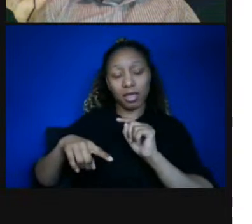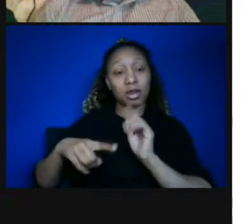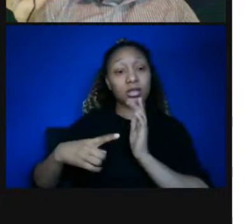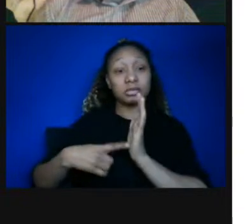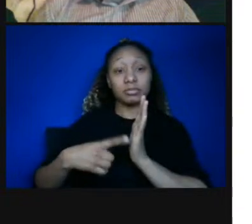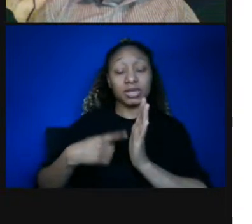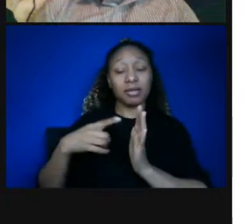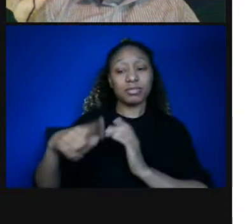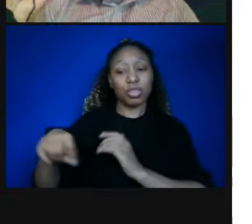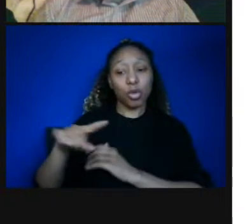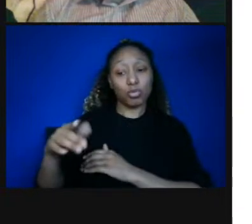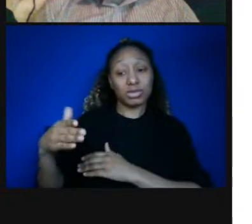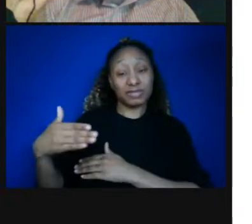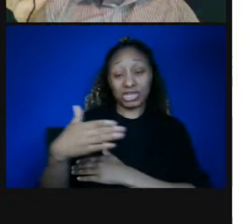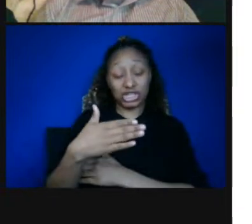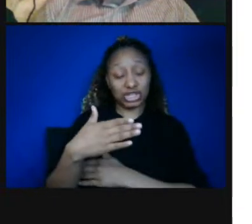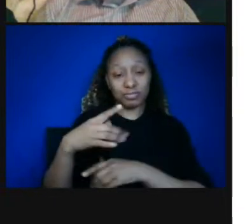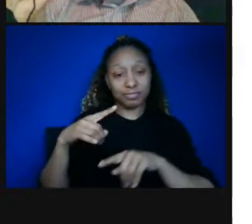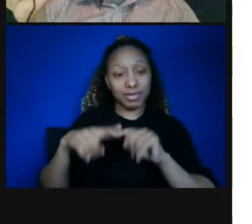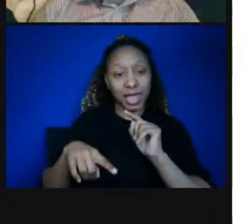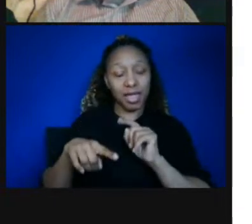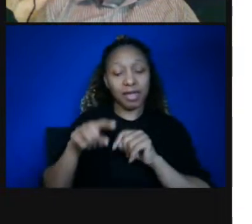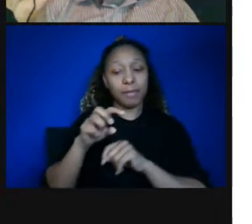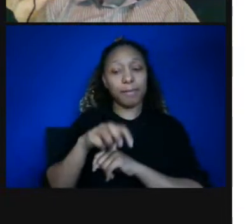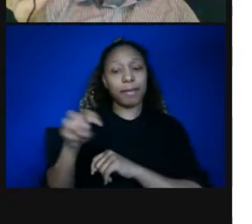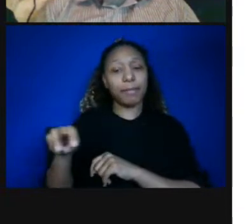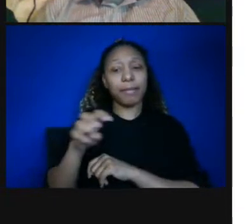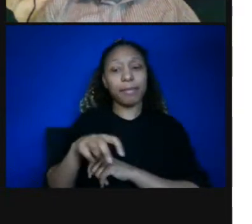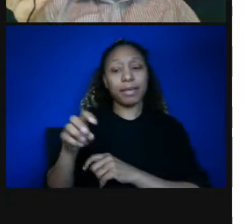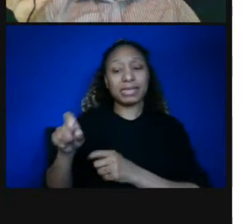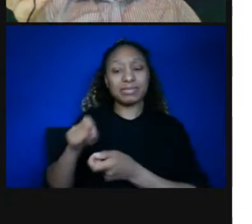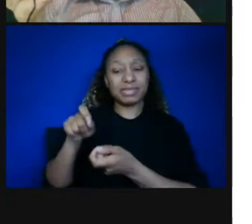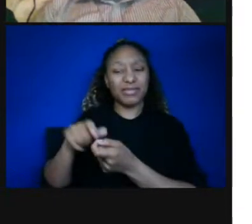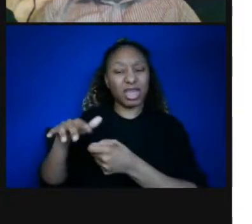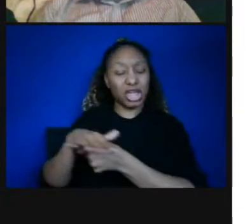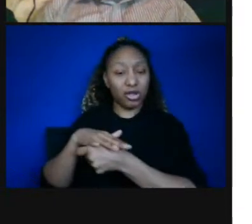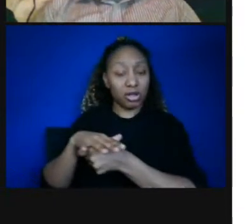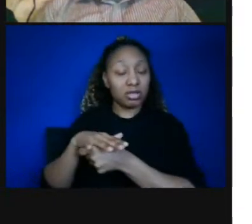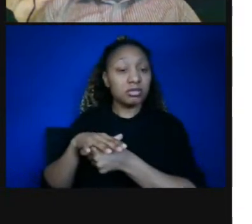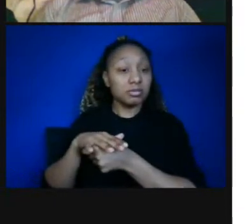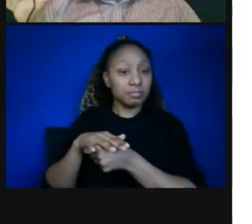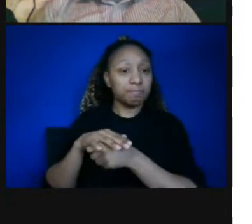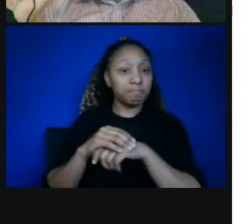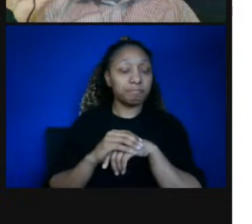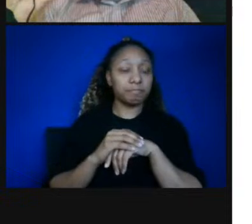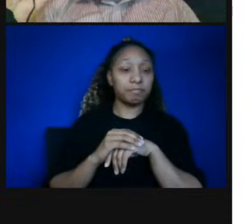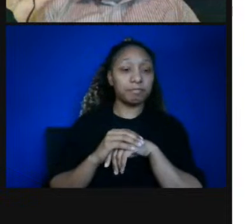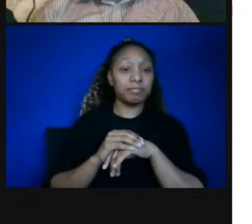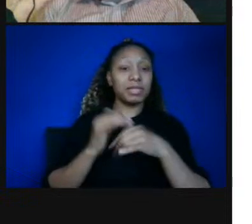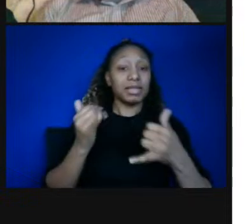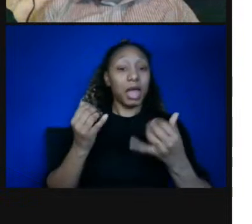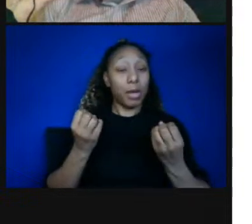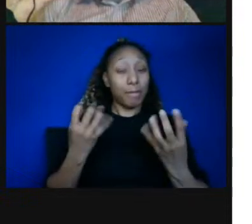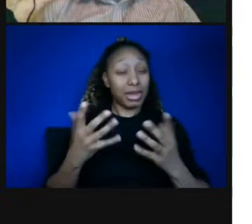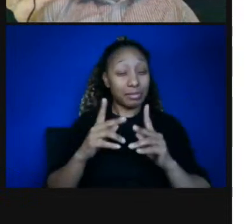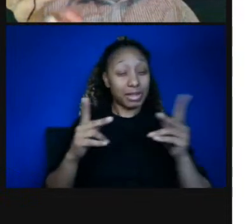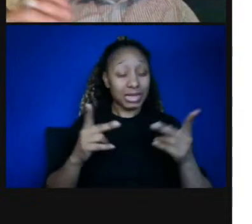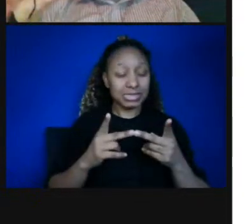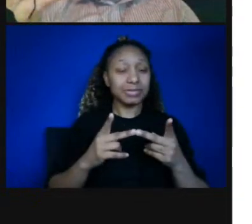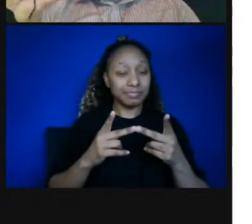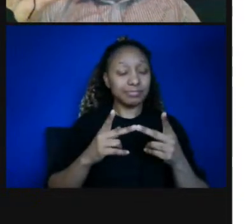these fish were no longer able to spawn in places that they're able to spawn. And now many places are having